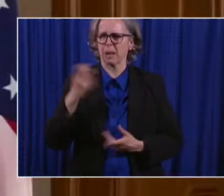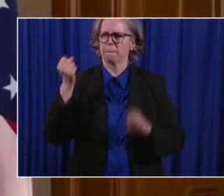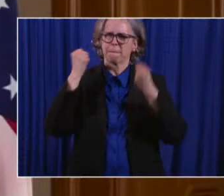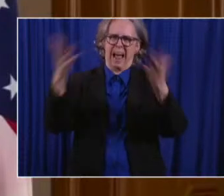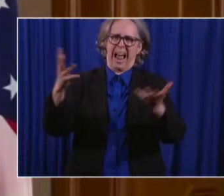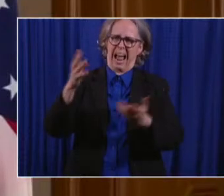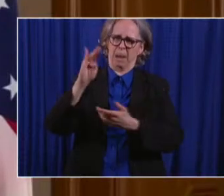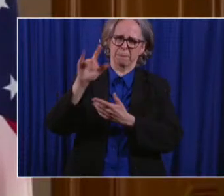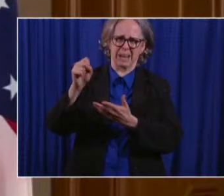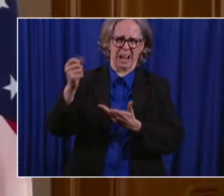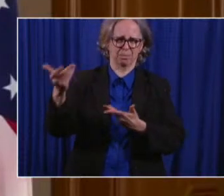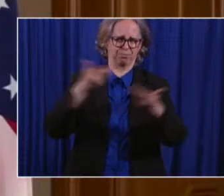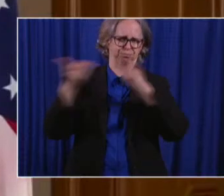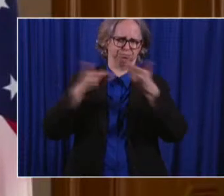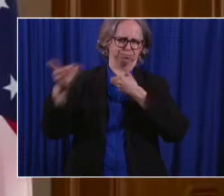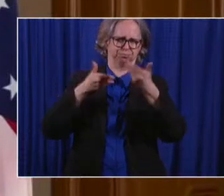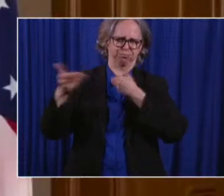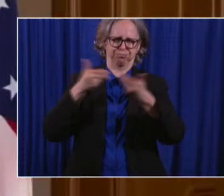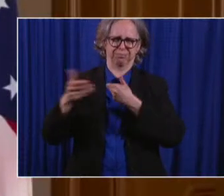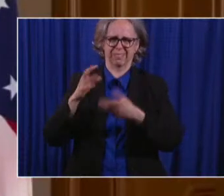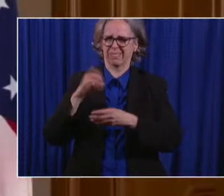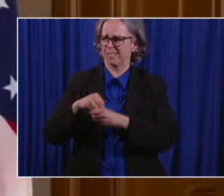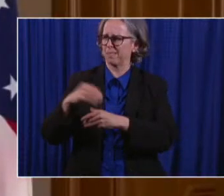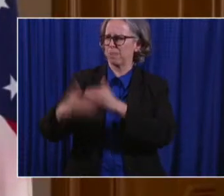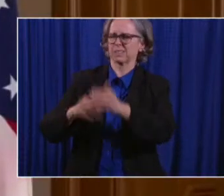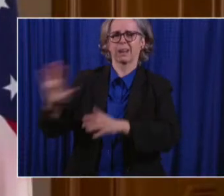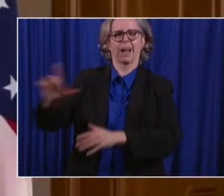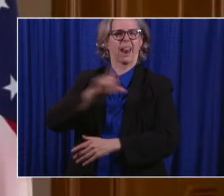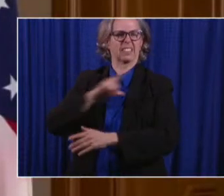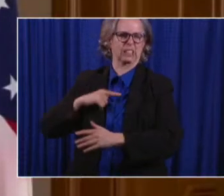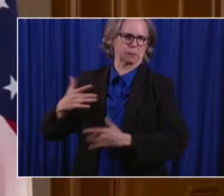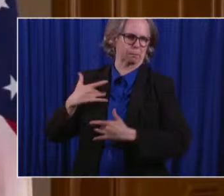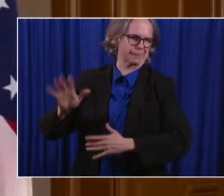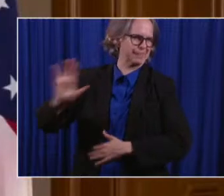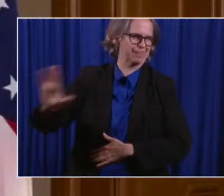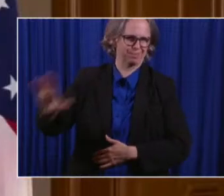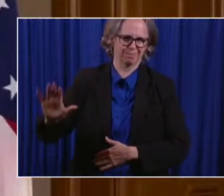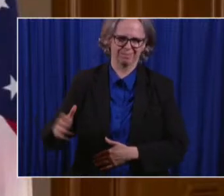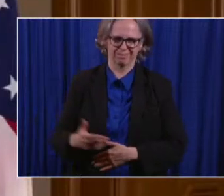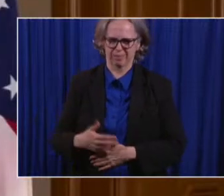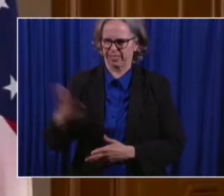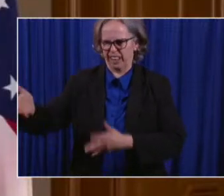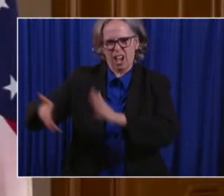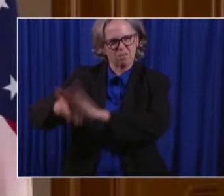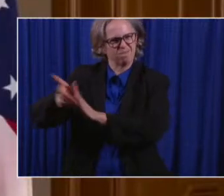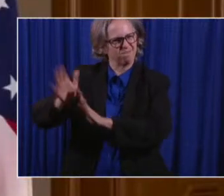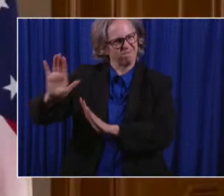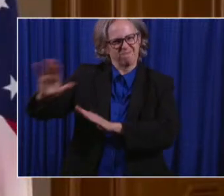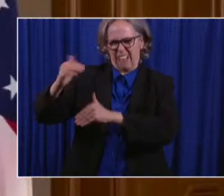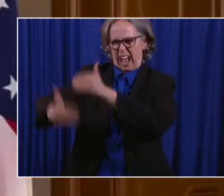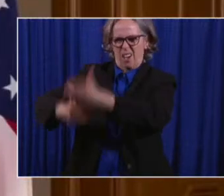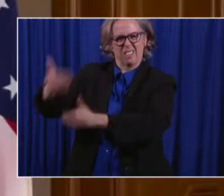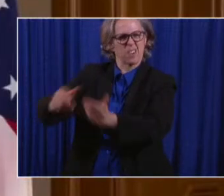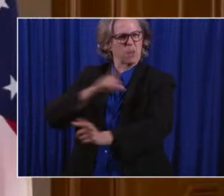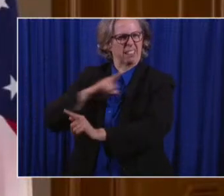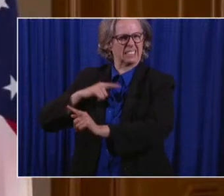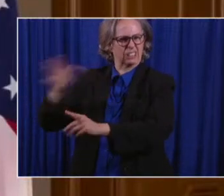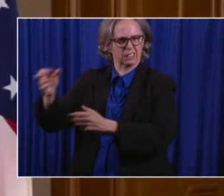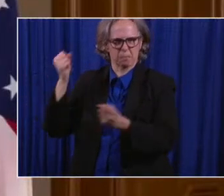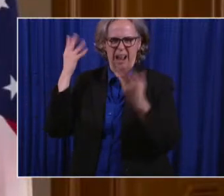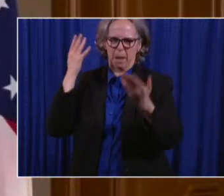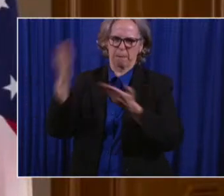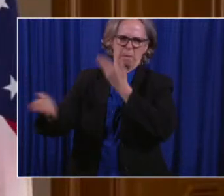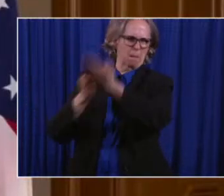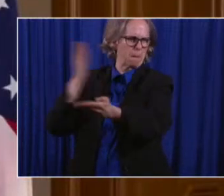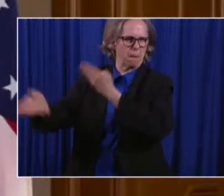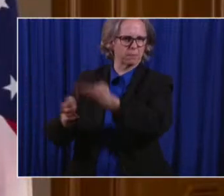legislative process, as you know, what makes the legislative process work so well is that there are hearings.